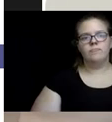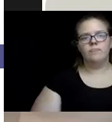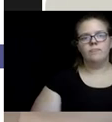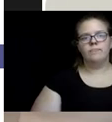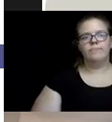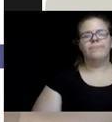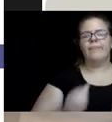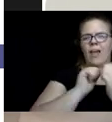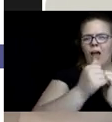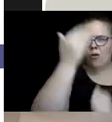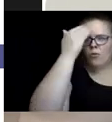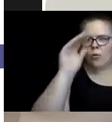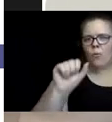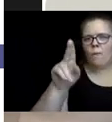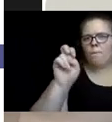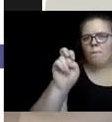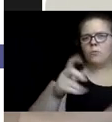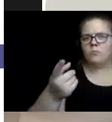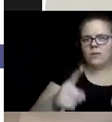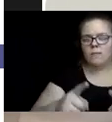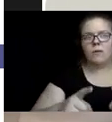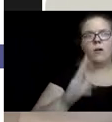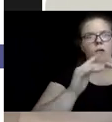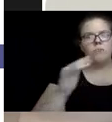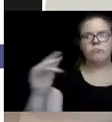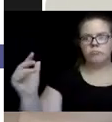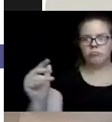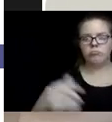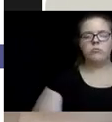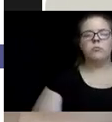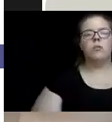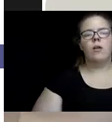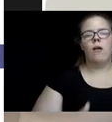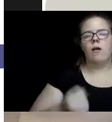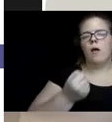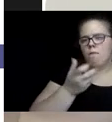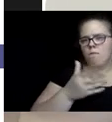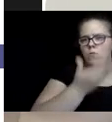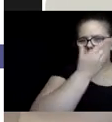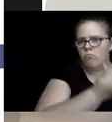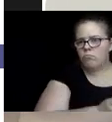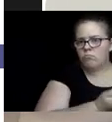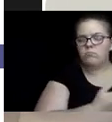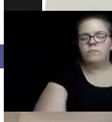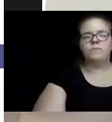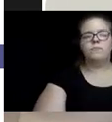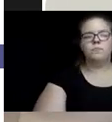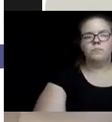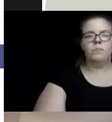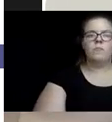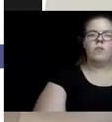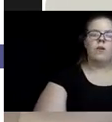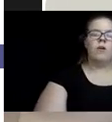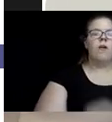And indicators of abuse, there's a wide variety of indicators. So I have a few of them listed here. Certainly if